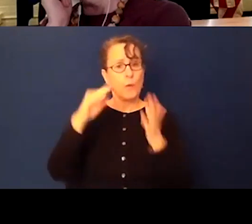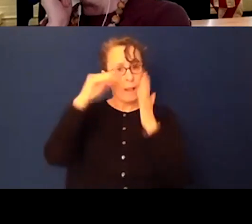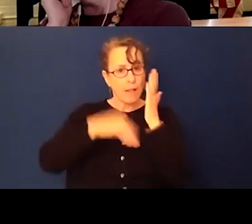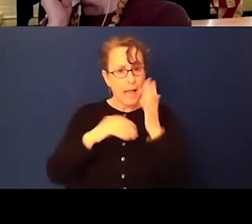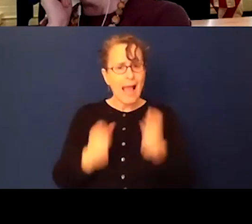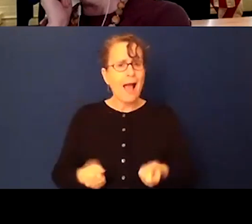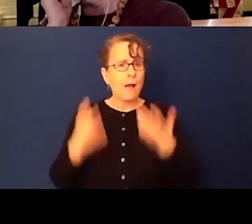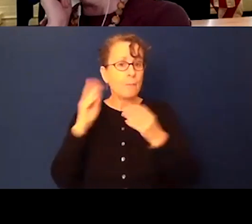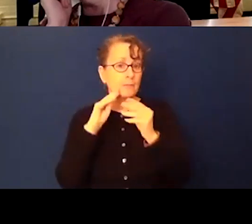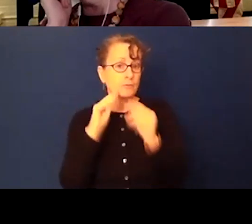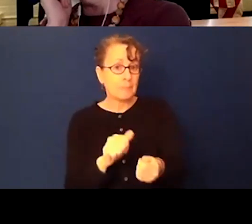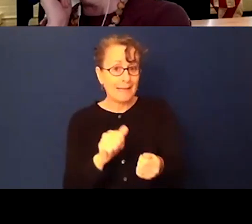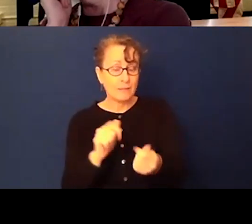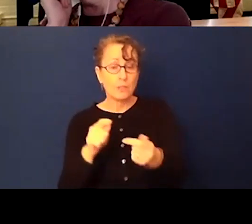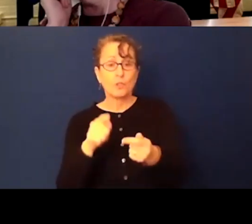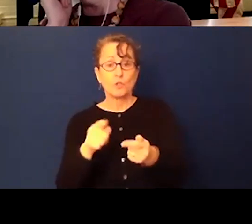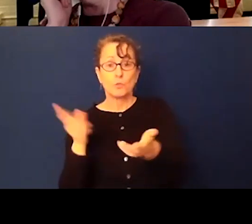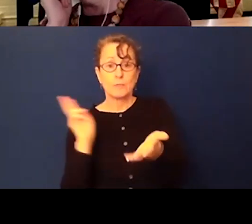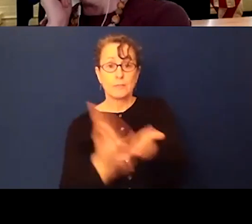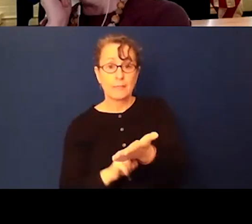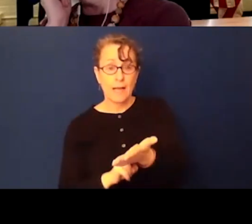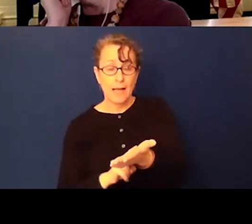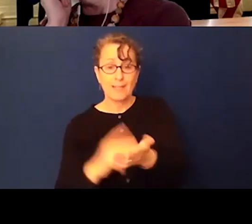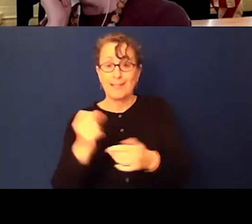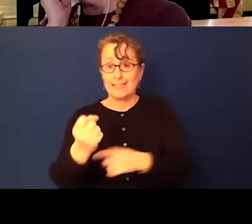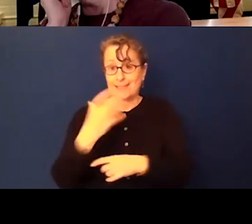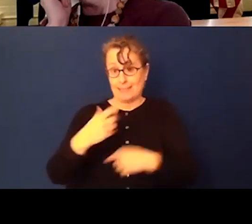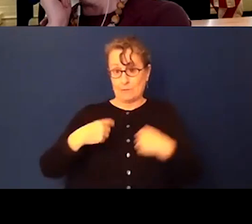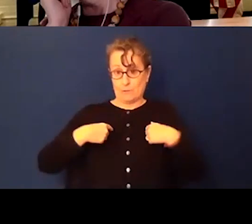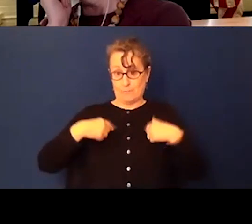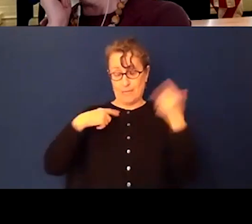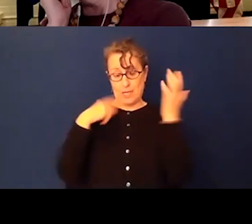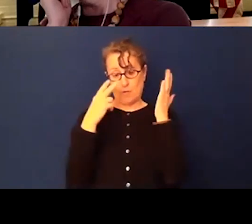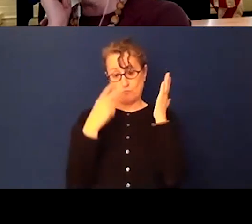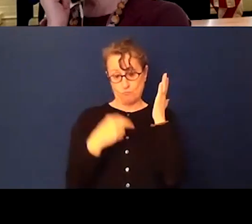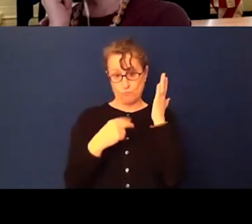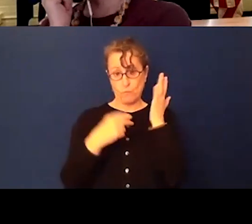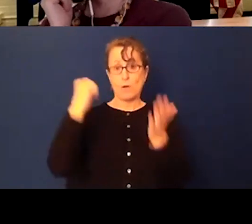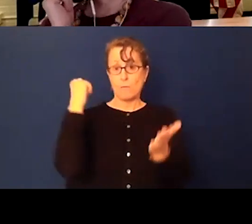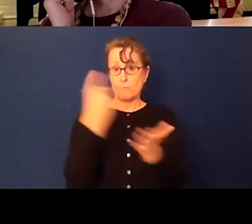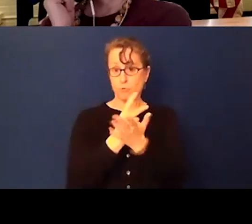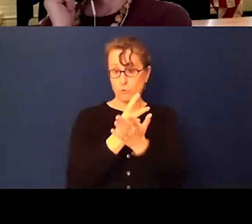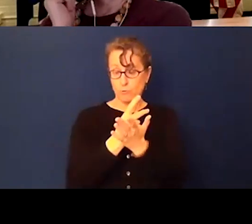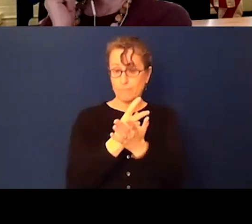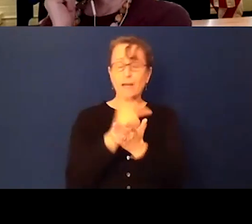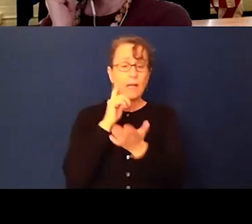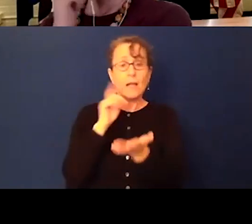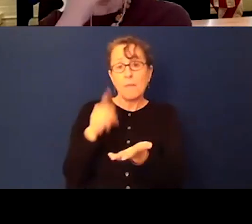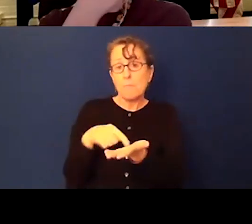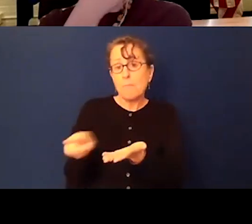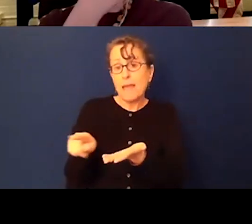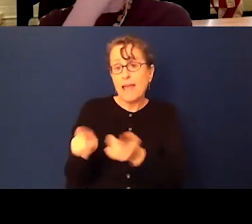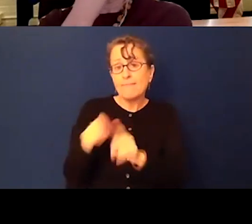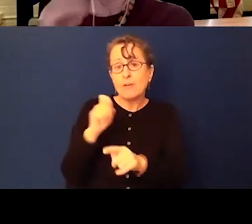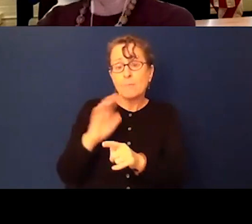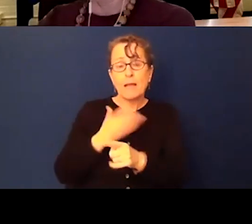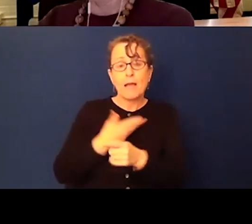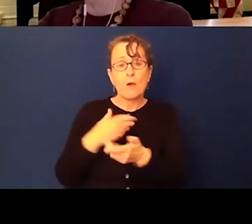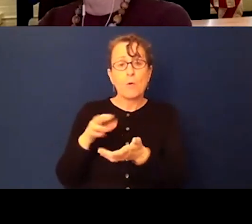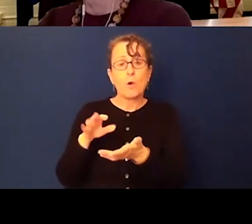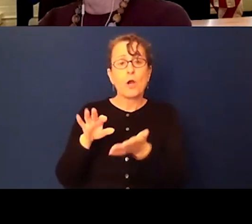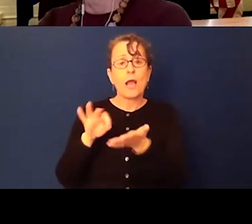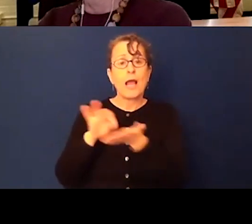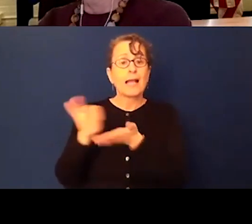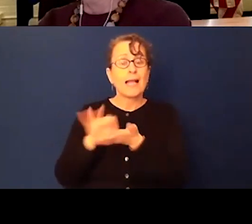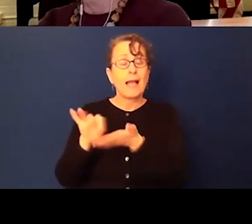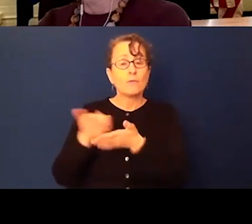expenses, and you'll sign it, and I'll look it over and approve it, and we'll reimburse it through the accounts payable process that we routinely do each